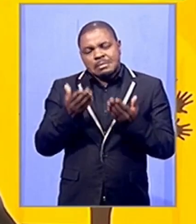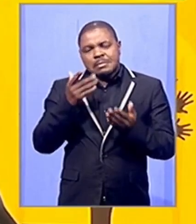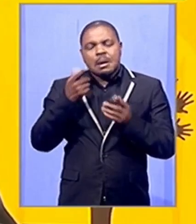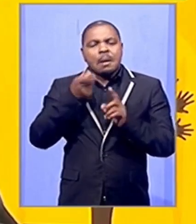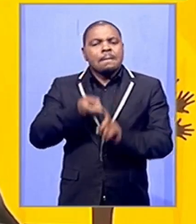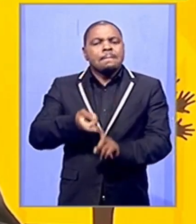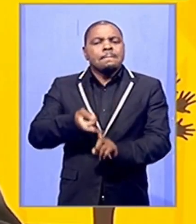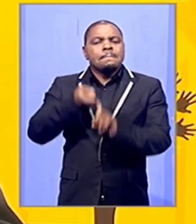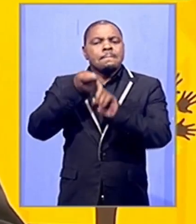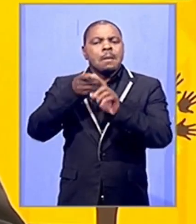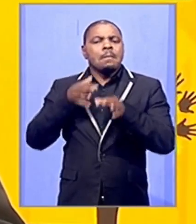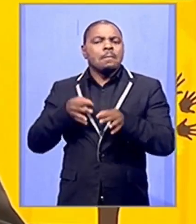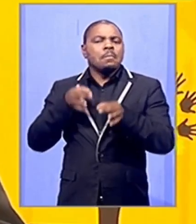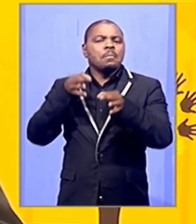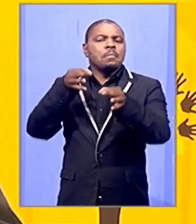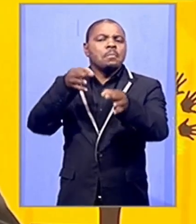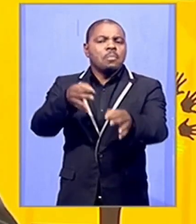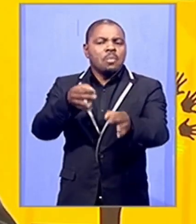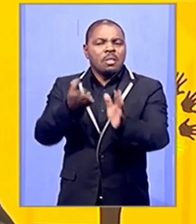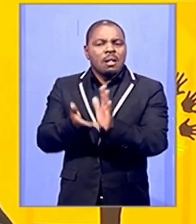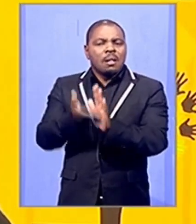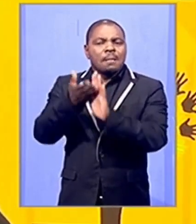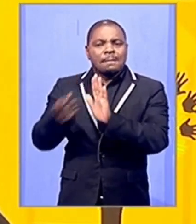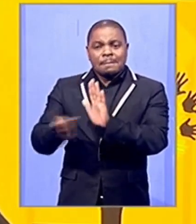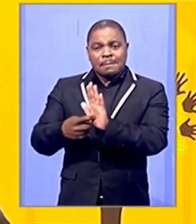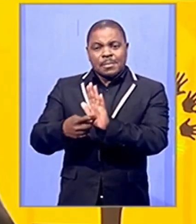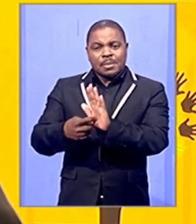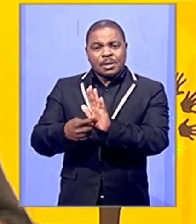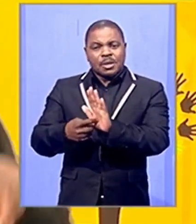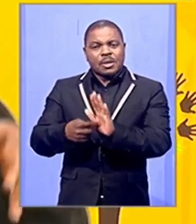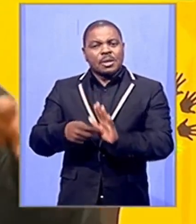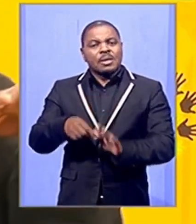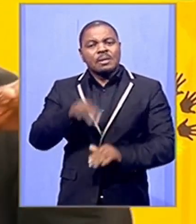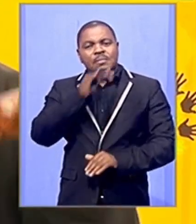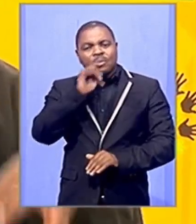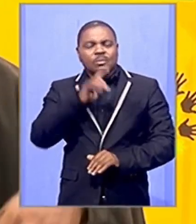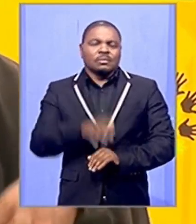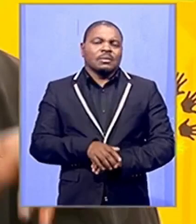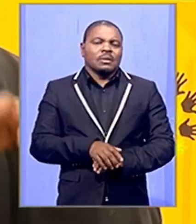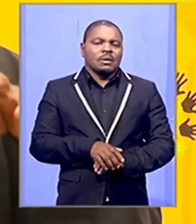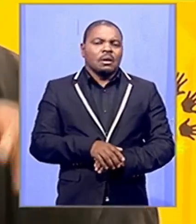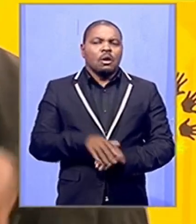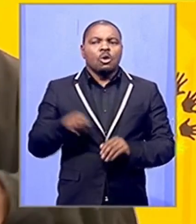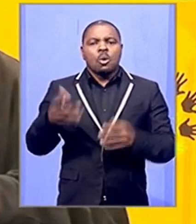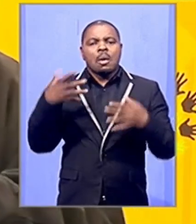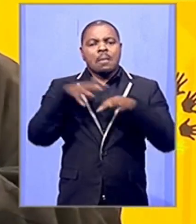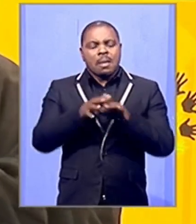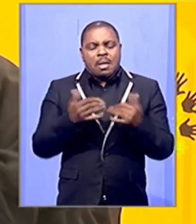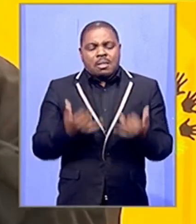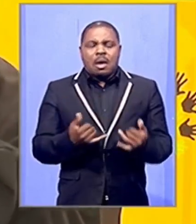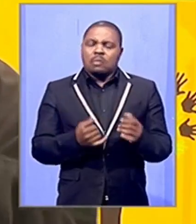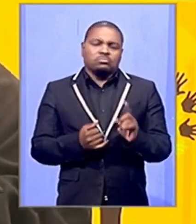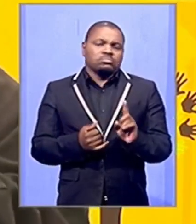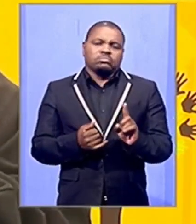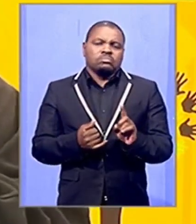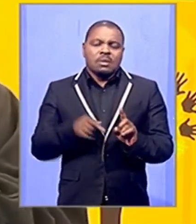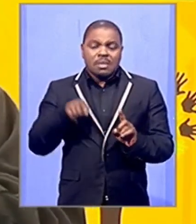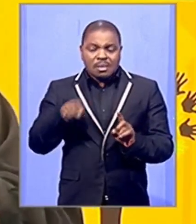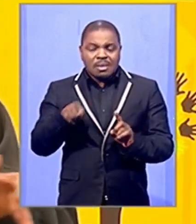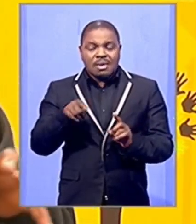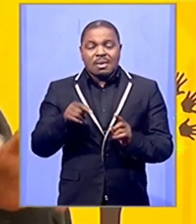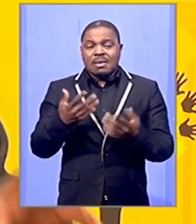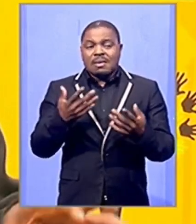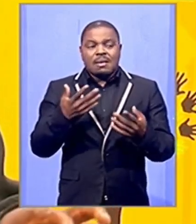postponing this so that it must not be implemented now and